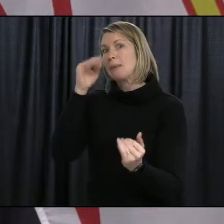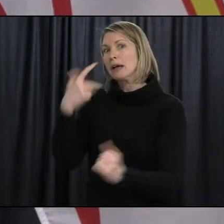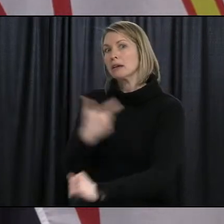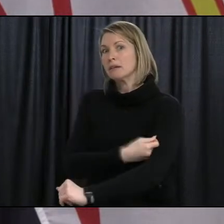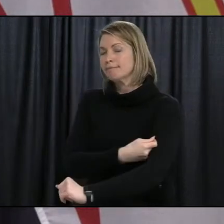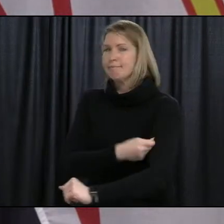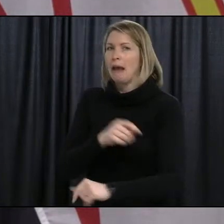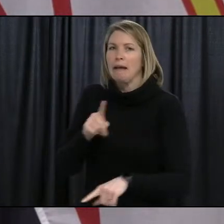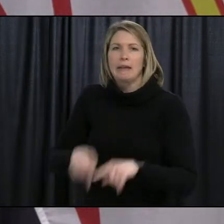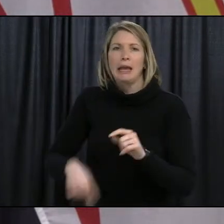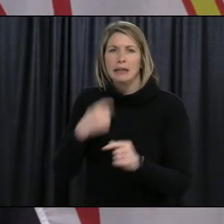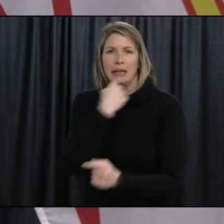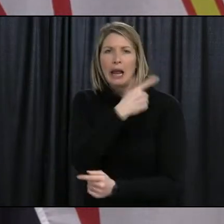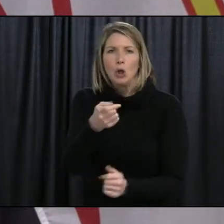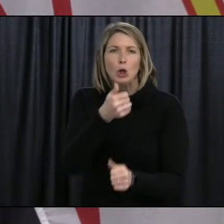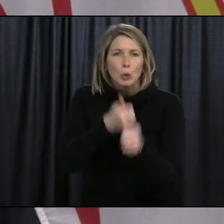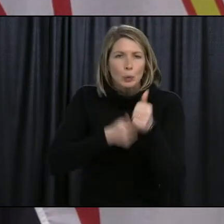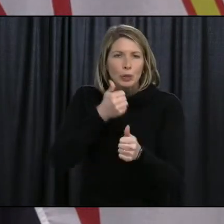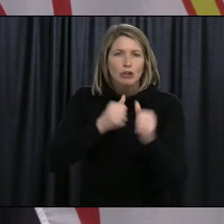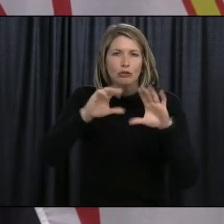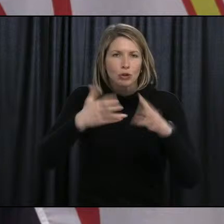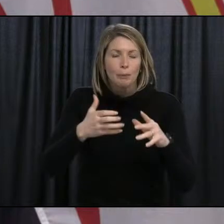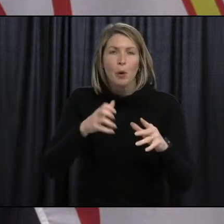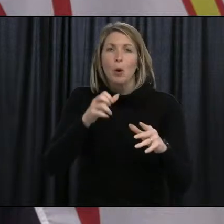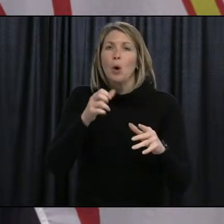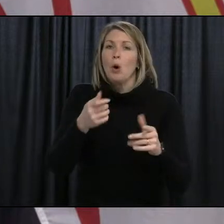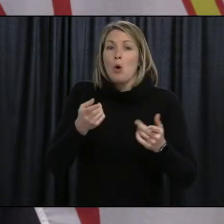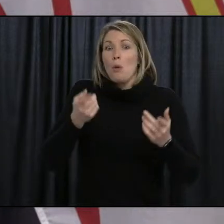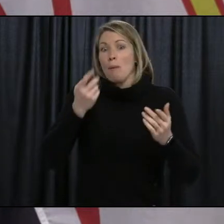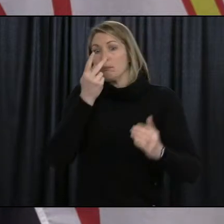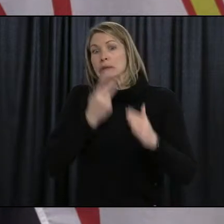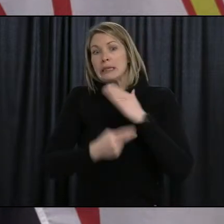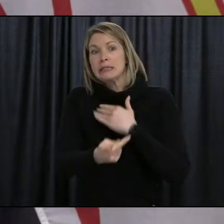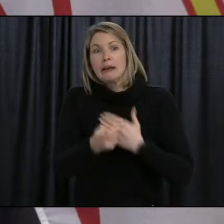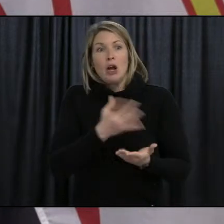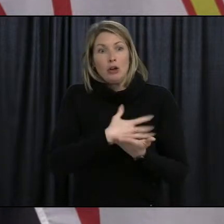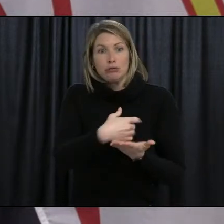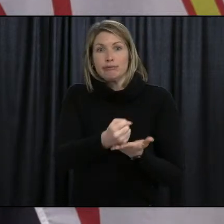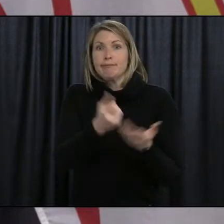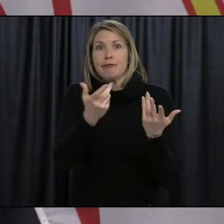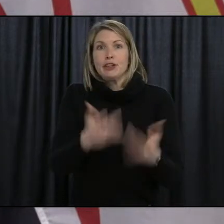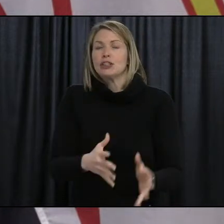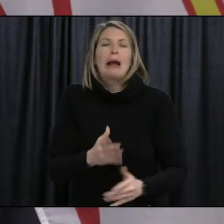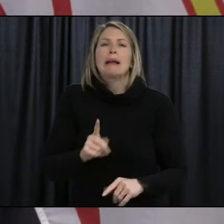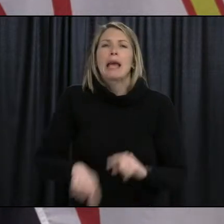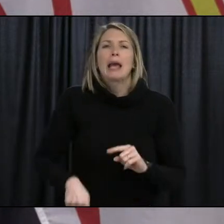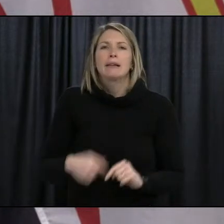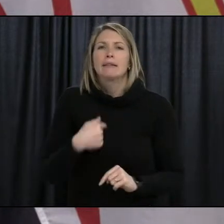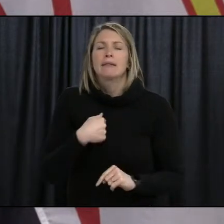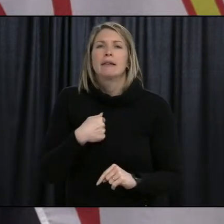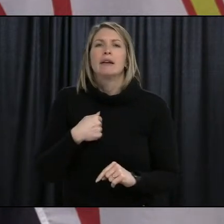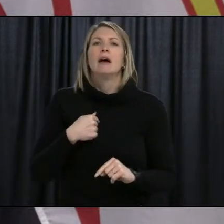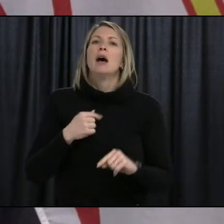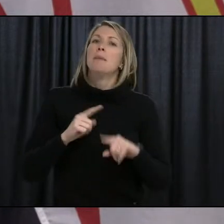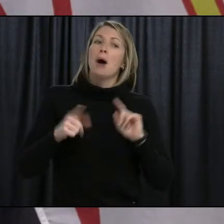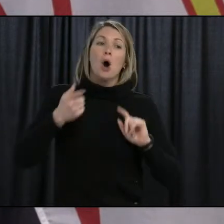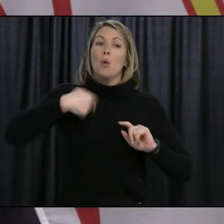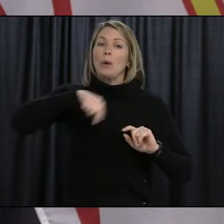when things are going to get finished, but we're certainly working through both groups